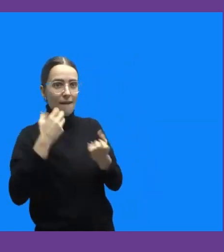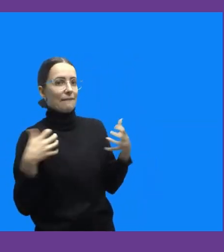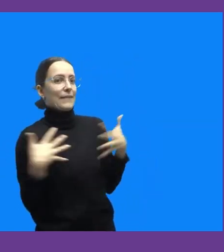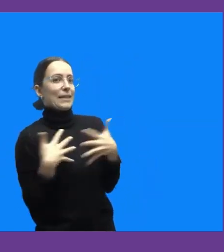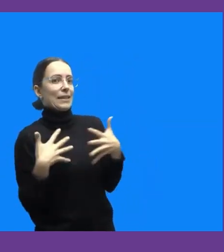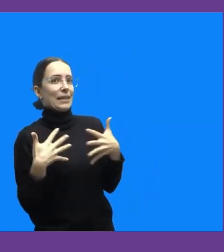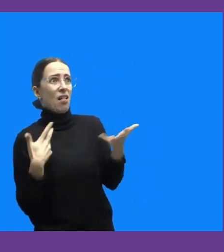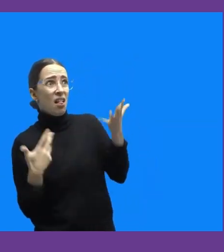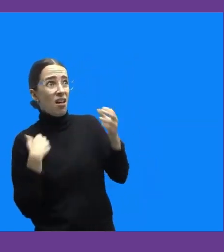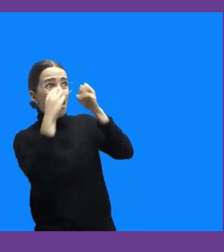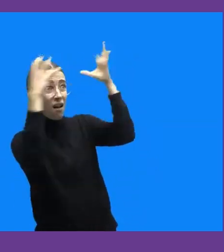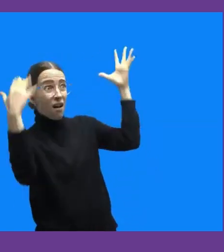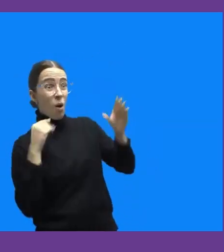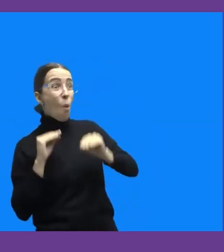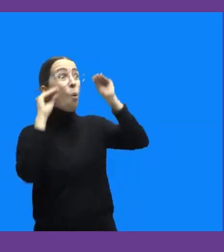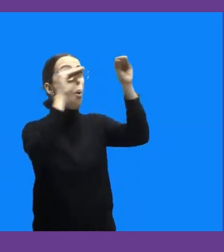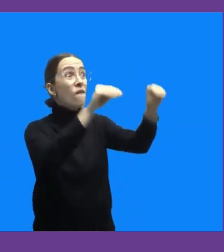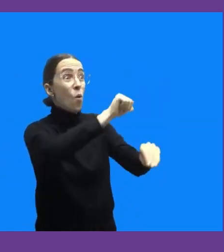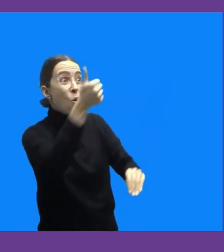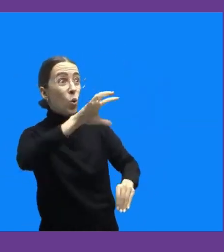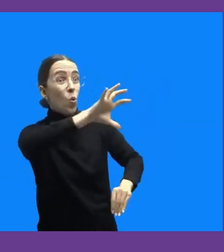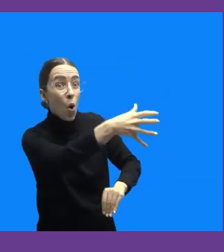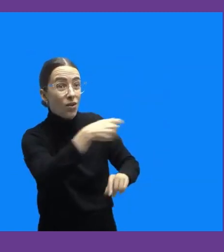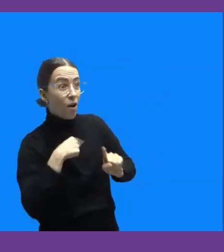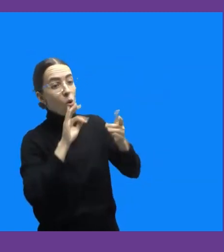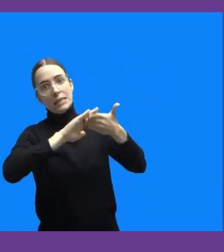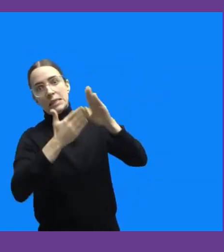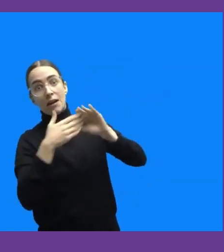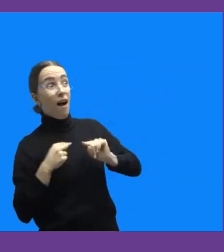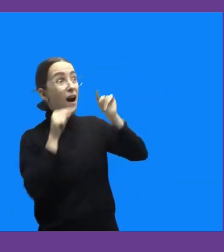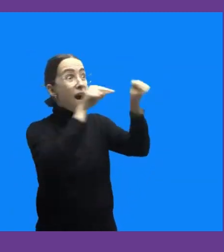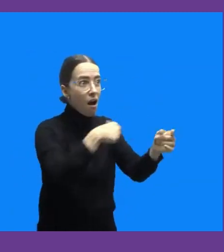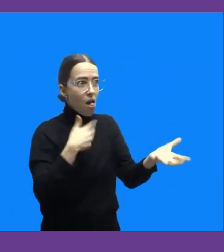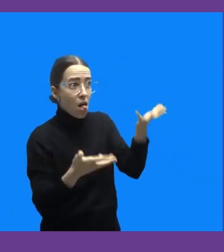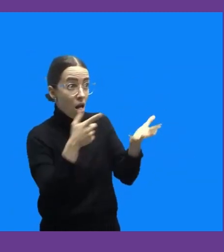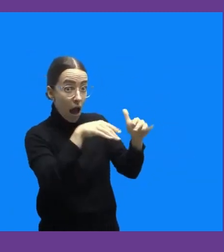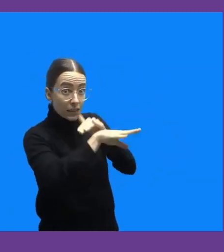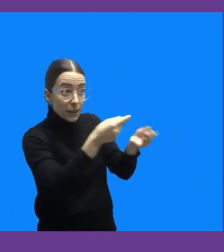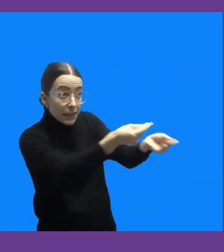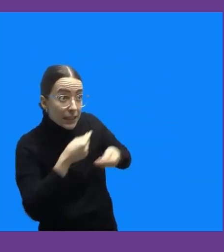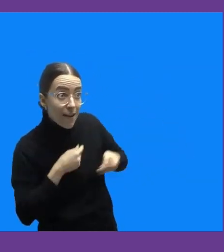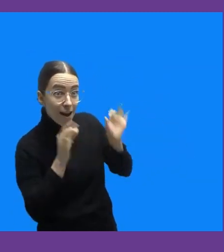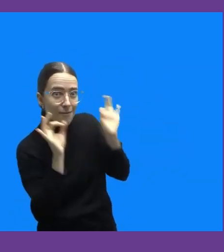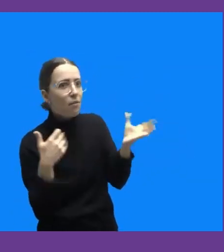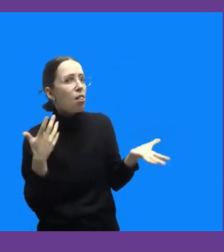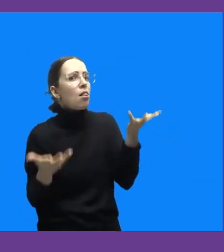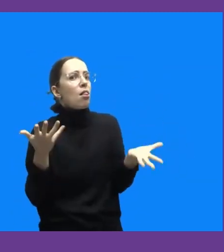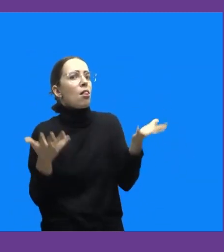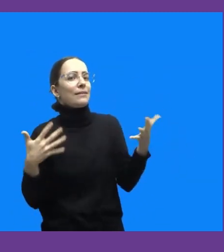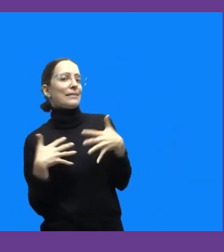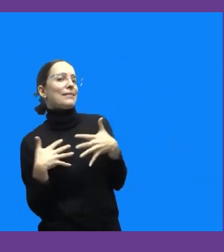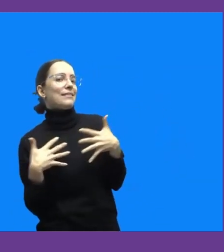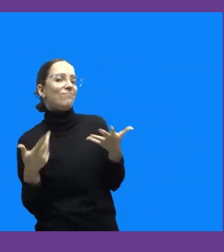it's really different from one country to another country, from one university to another university.